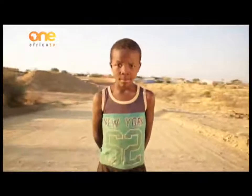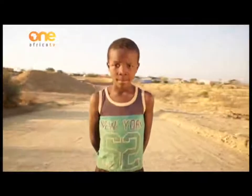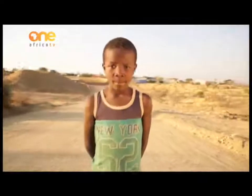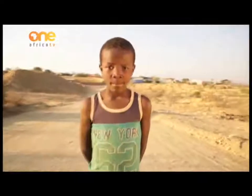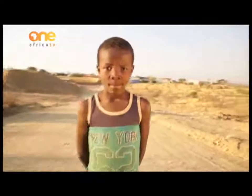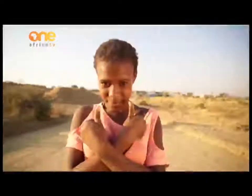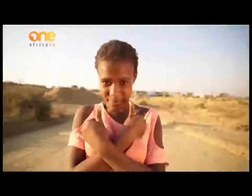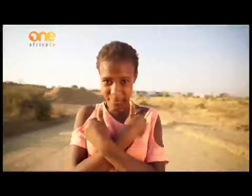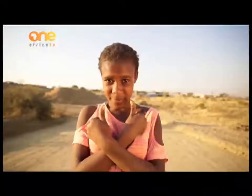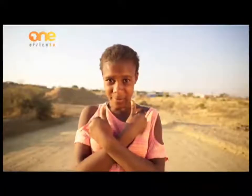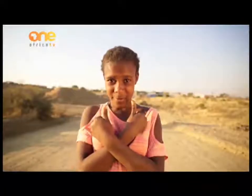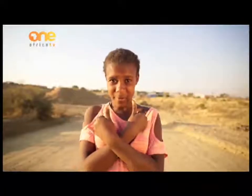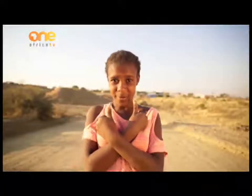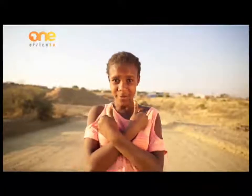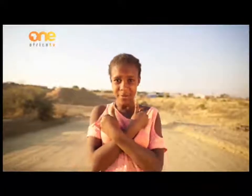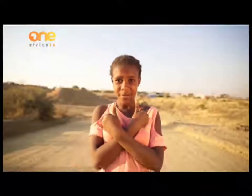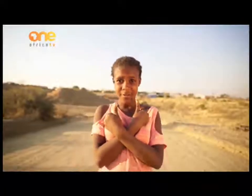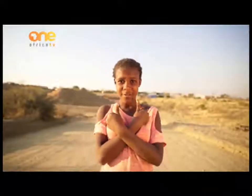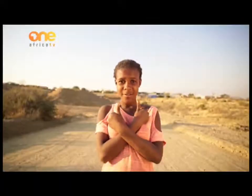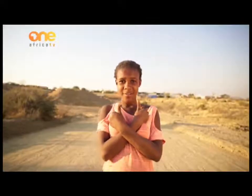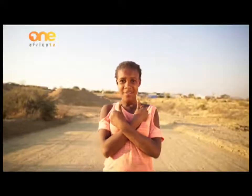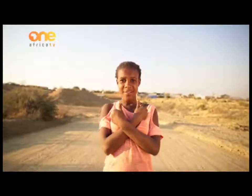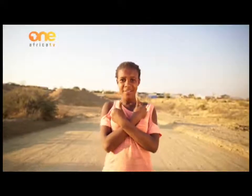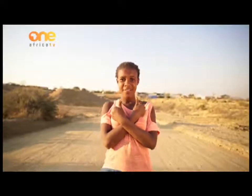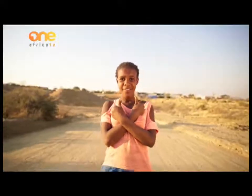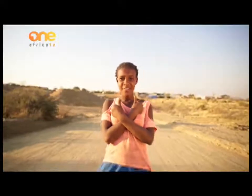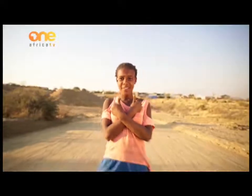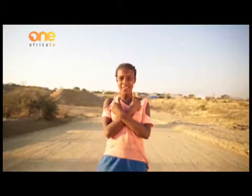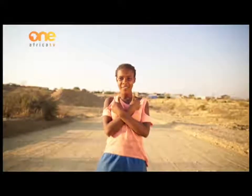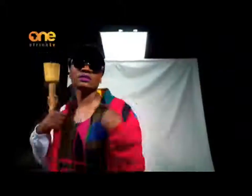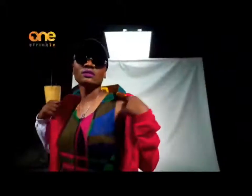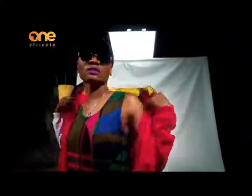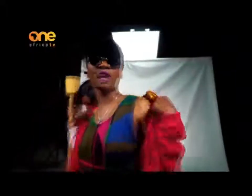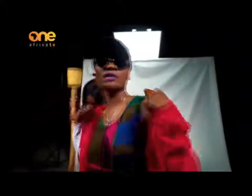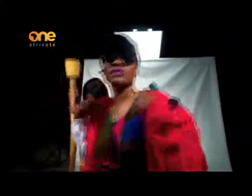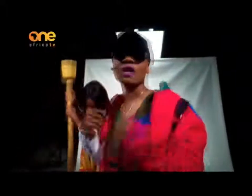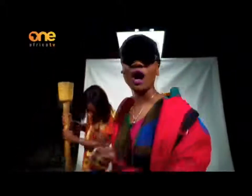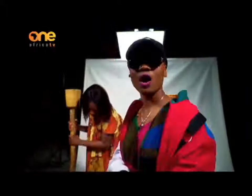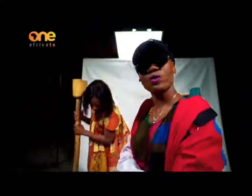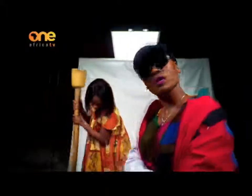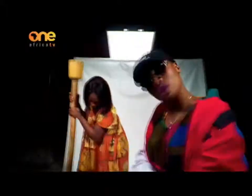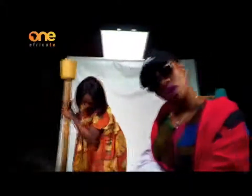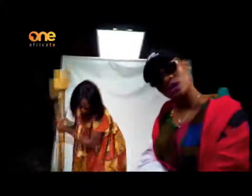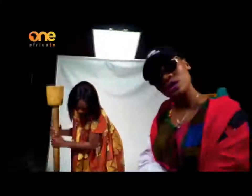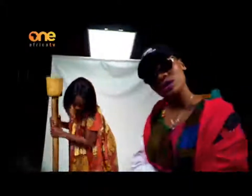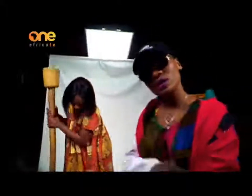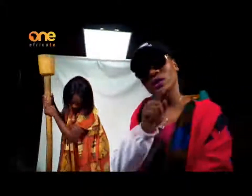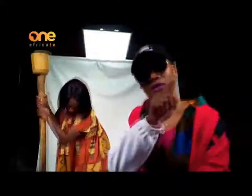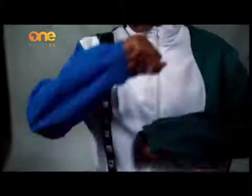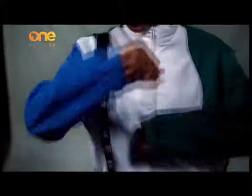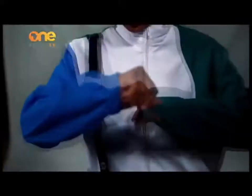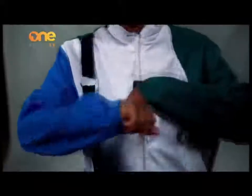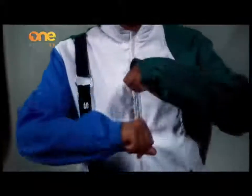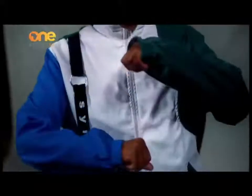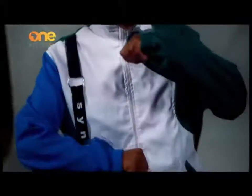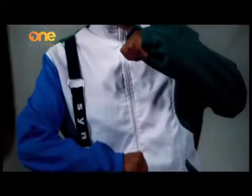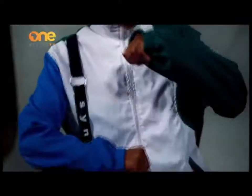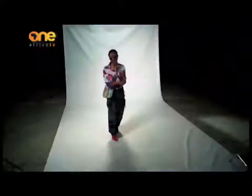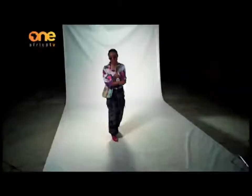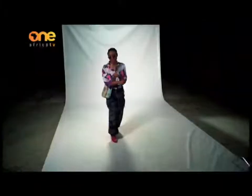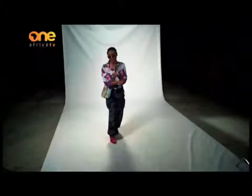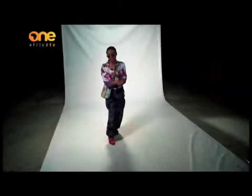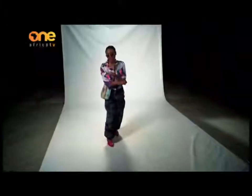Every day we work, sunshine to sunshine we come.